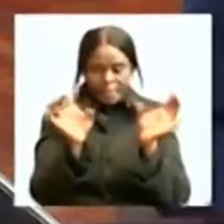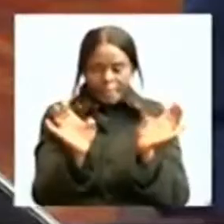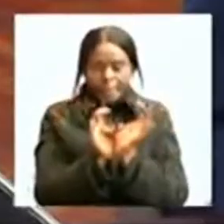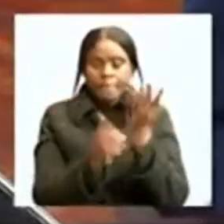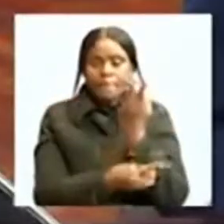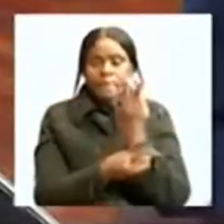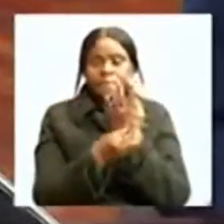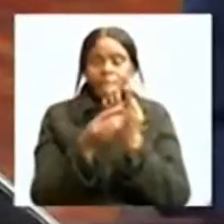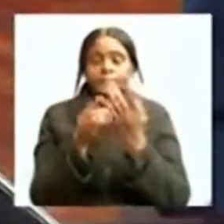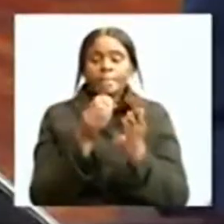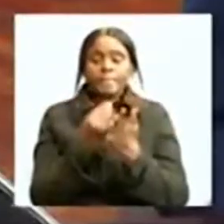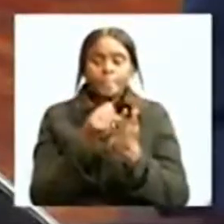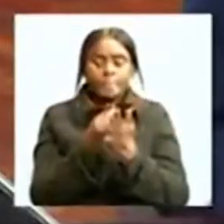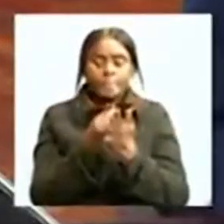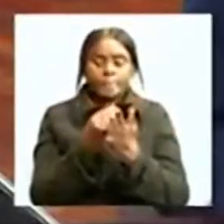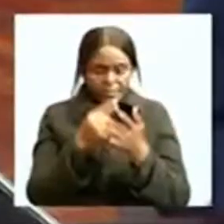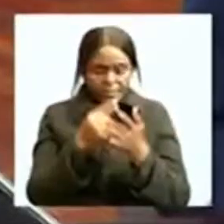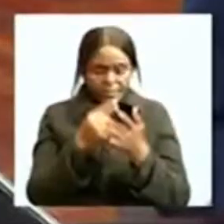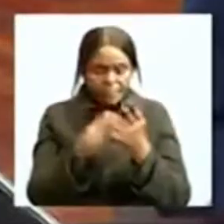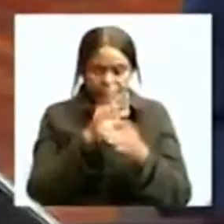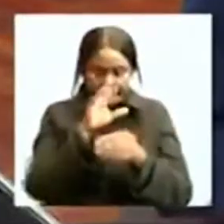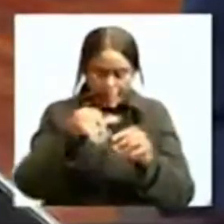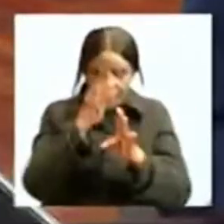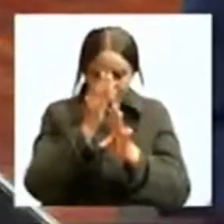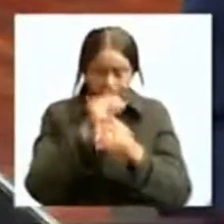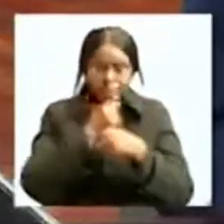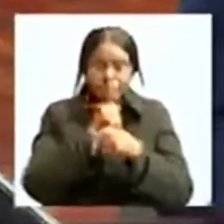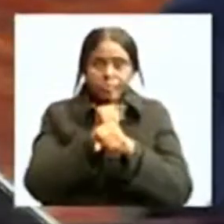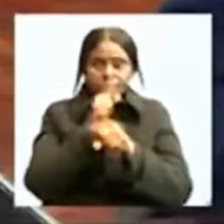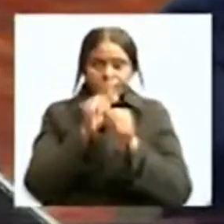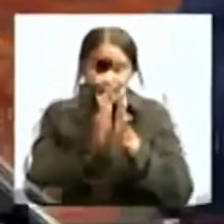Fund membership. This aims to ensure broader